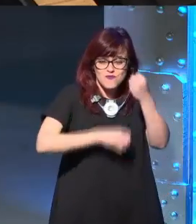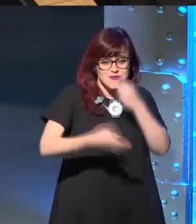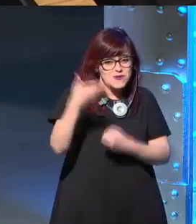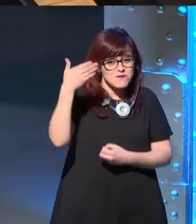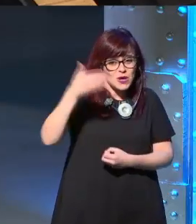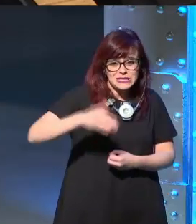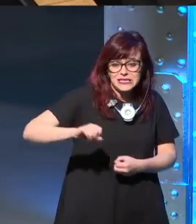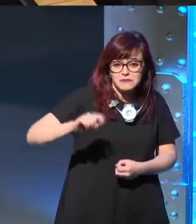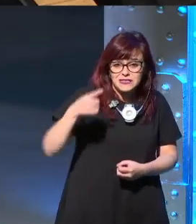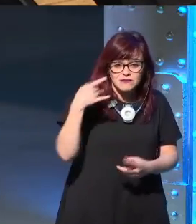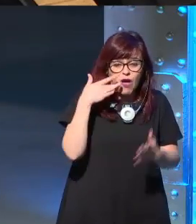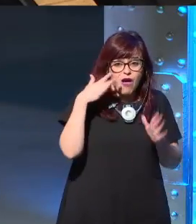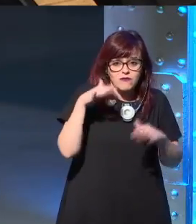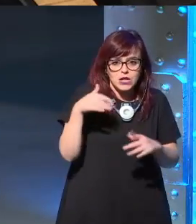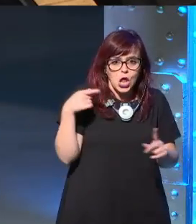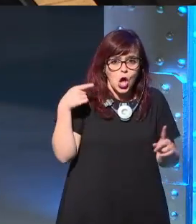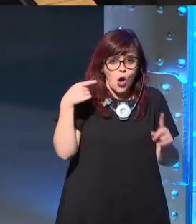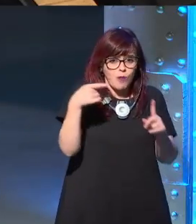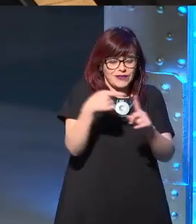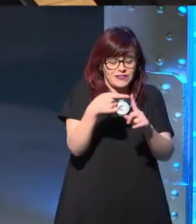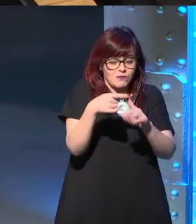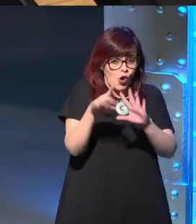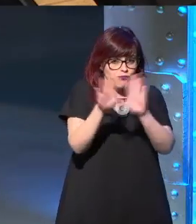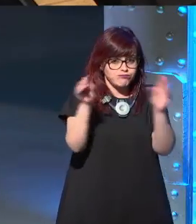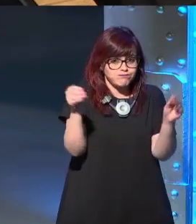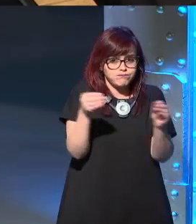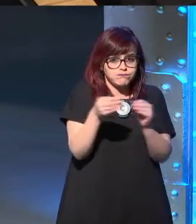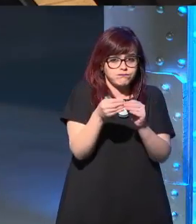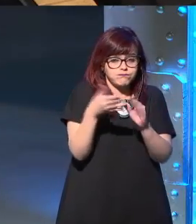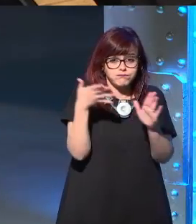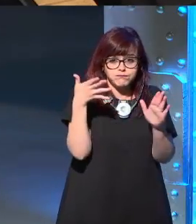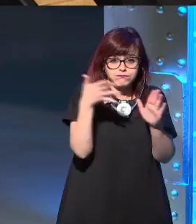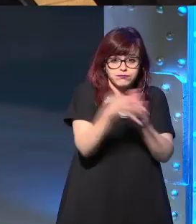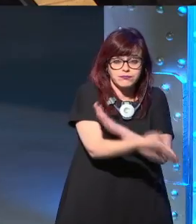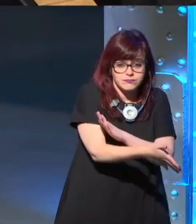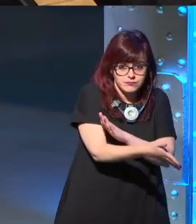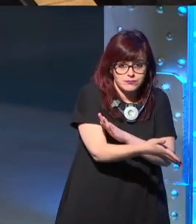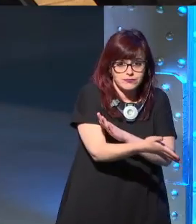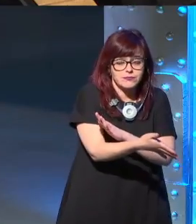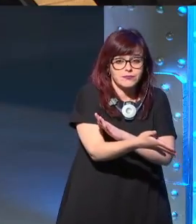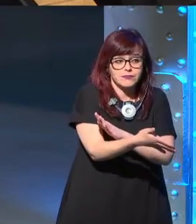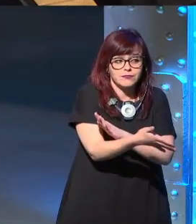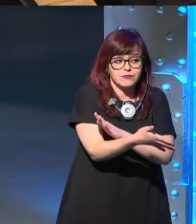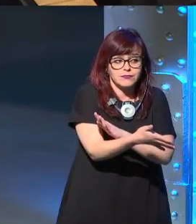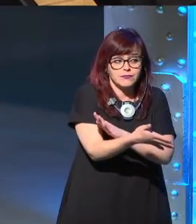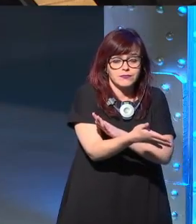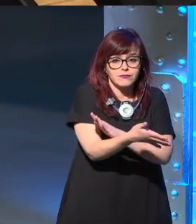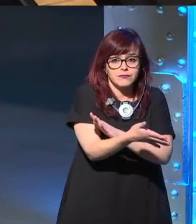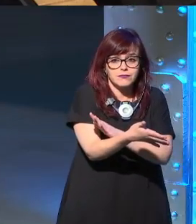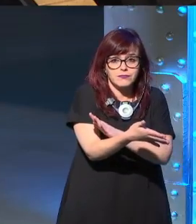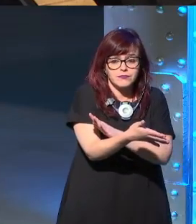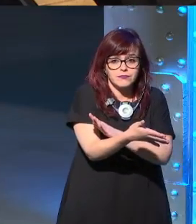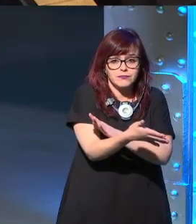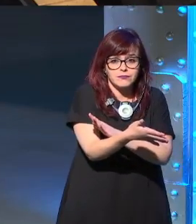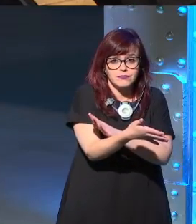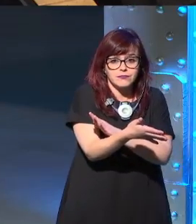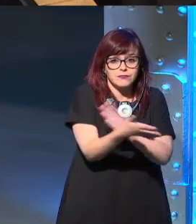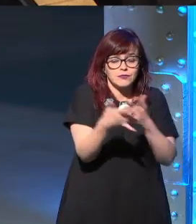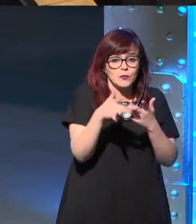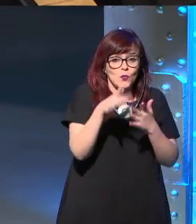goal of these players, how do you think will it unfold for countries that are actually